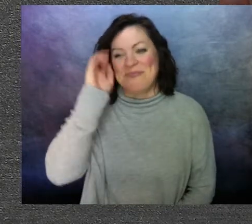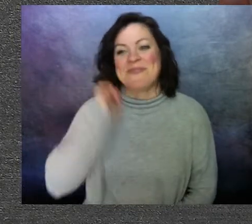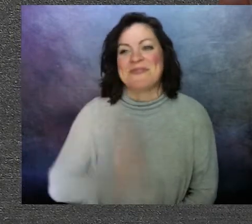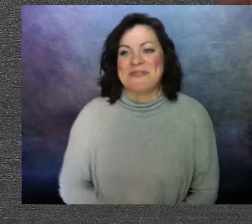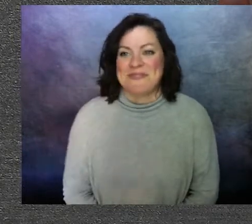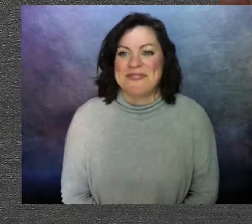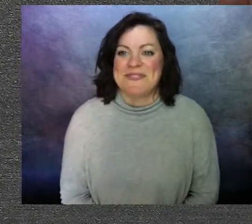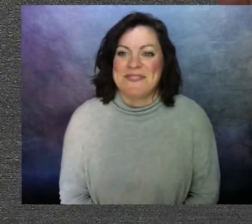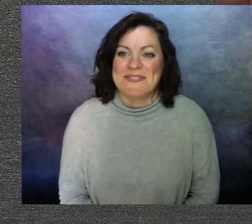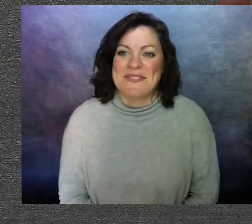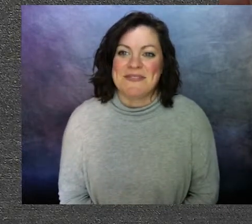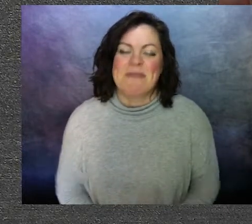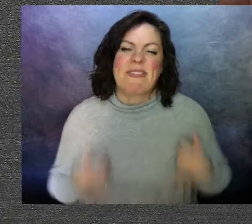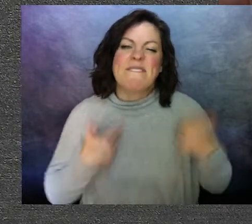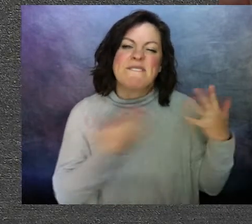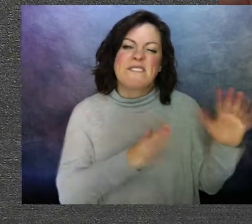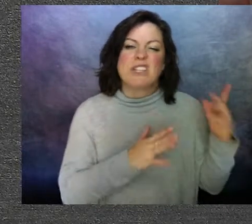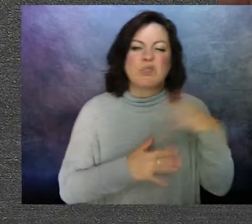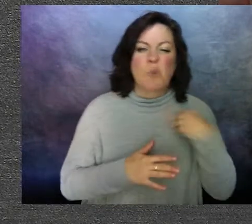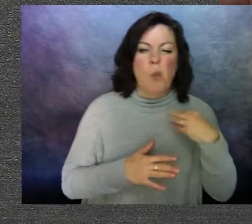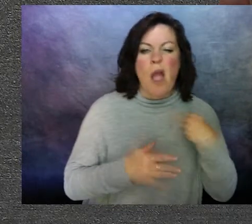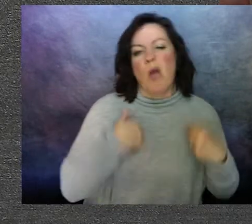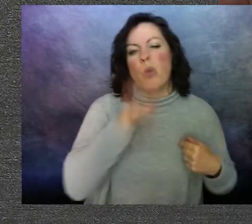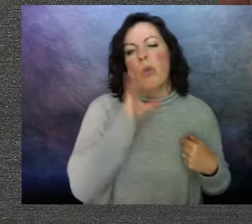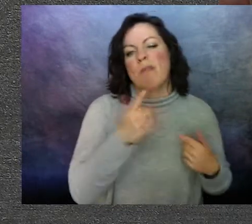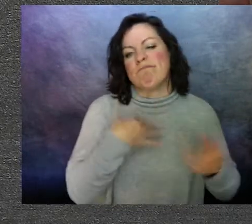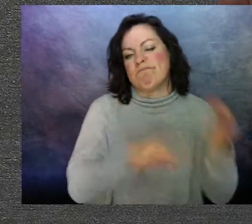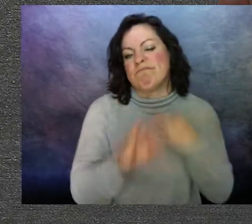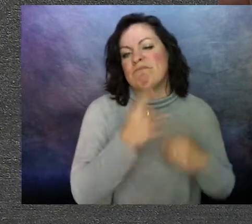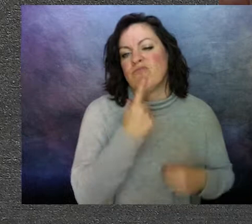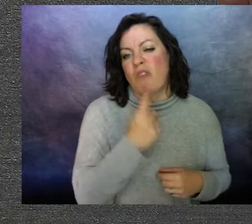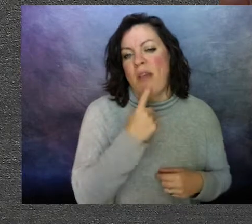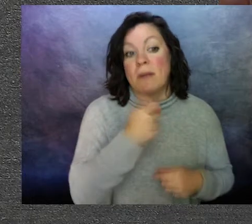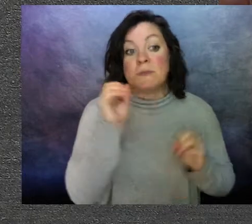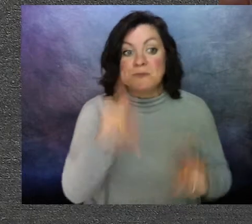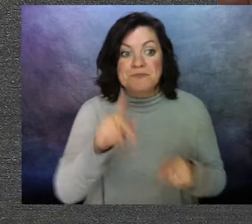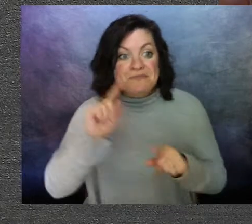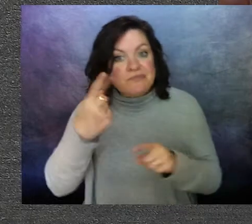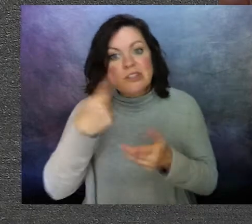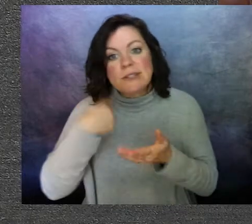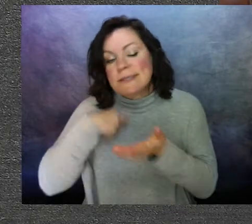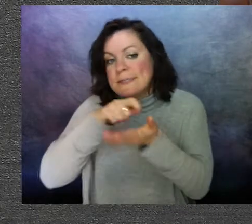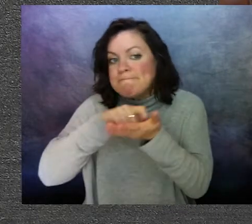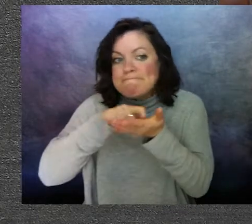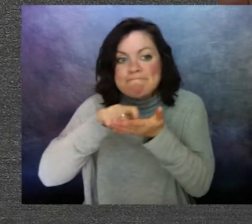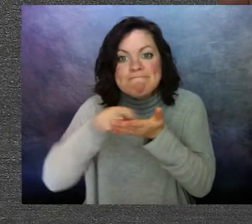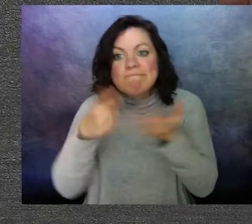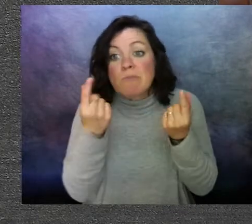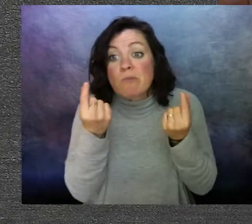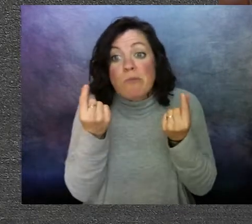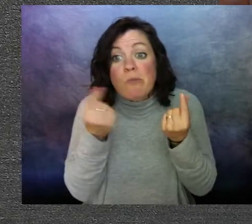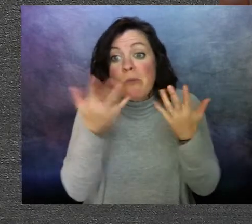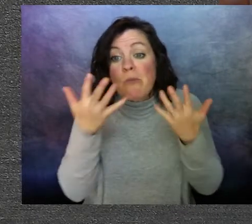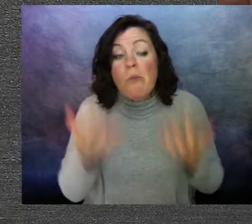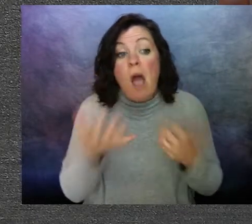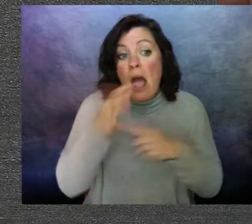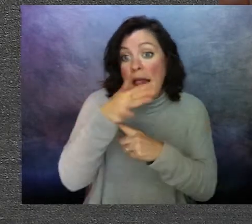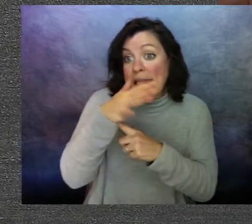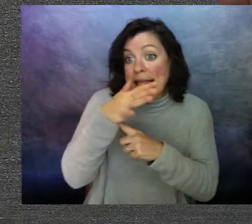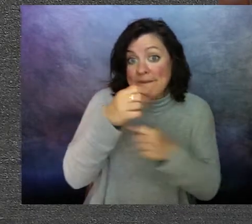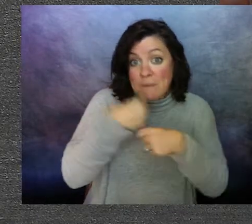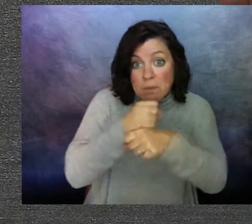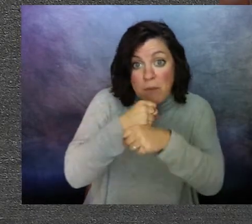first or get your leaves on first? Write first. Okay. I think I'm going to make my leaves